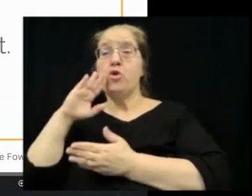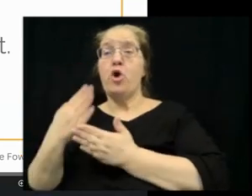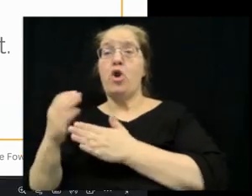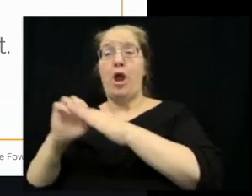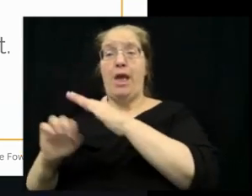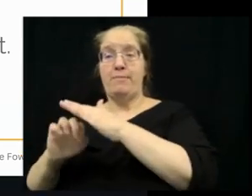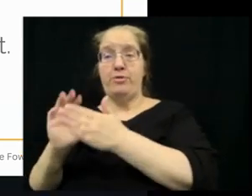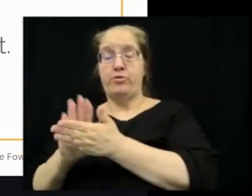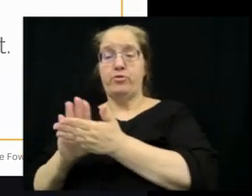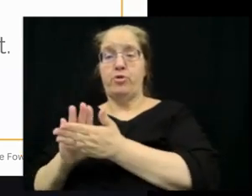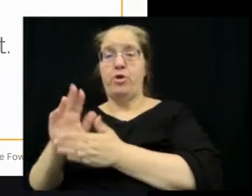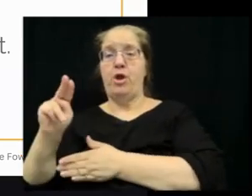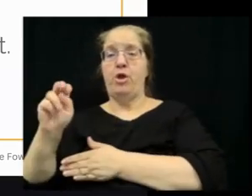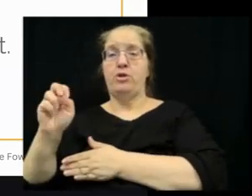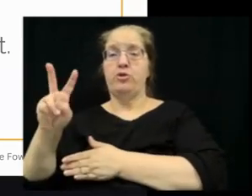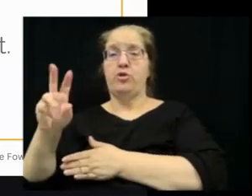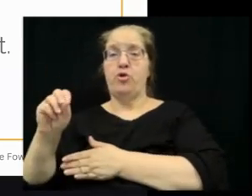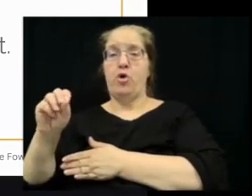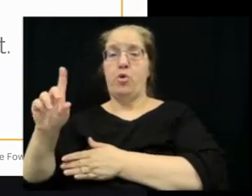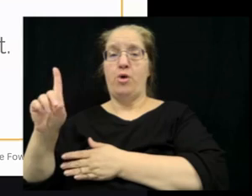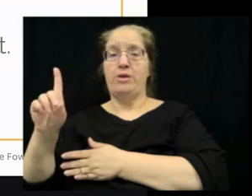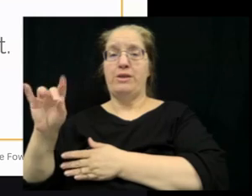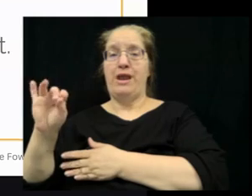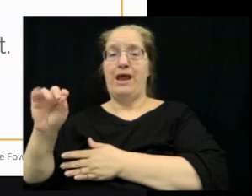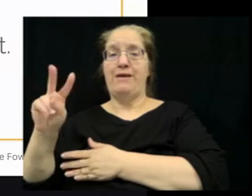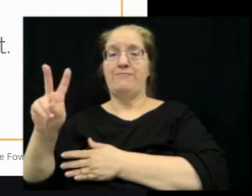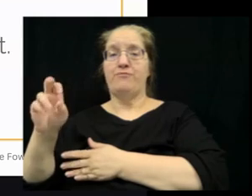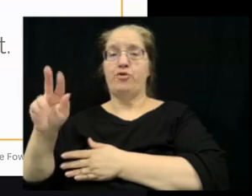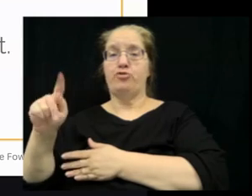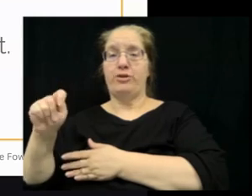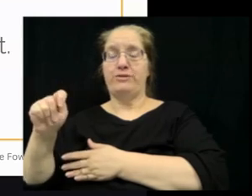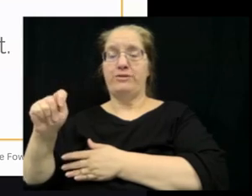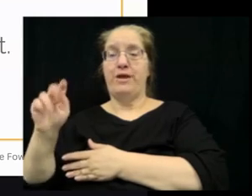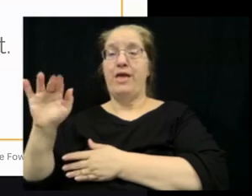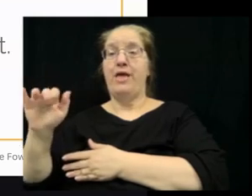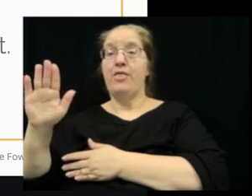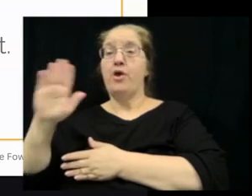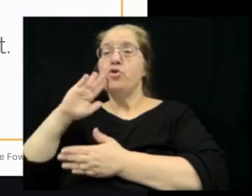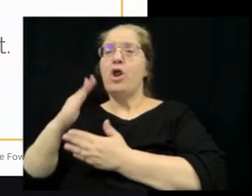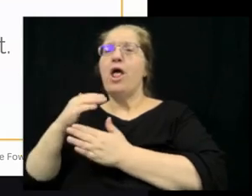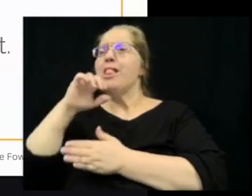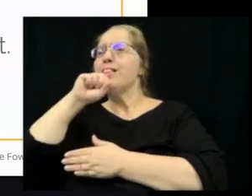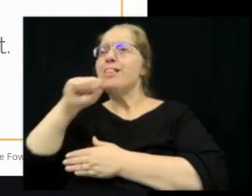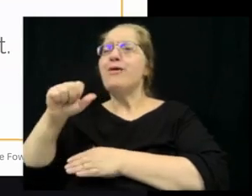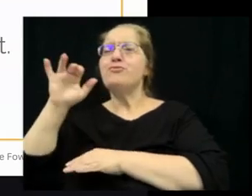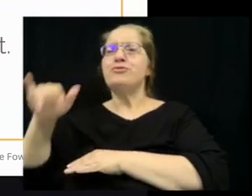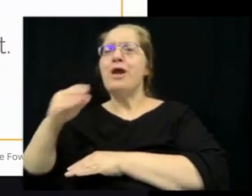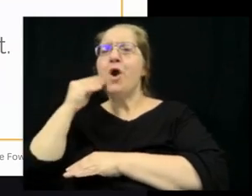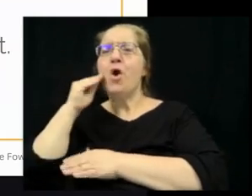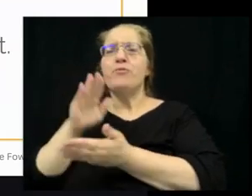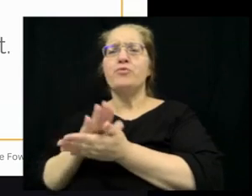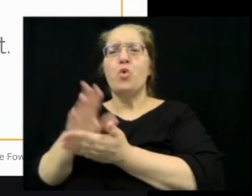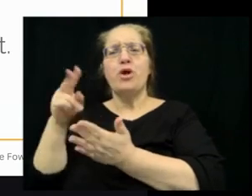daughter who was neurodivergent. She loved to stay home from school and read. She had a